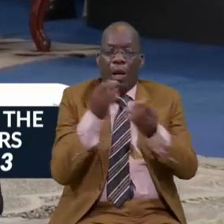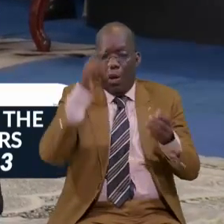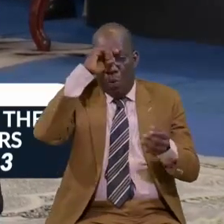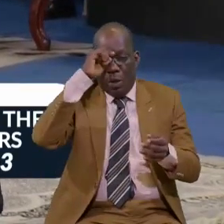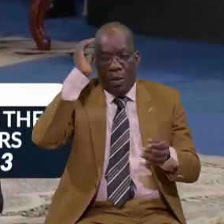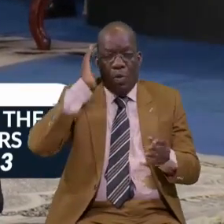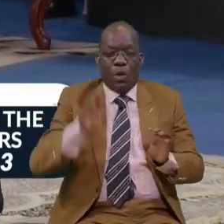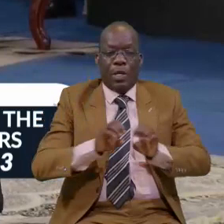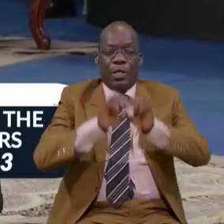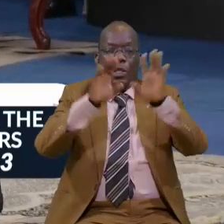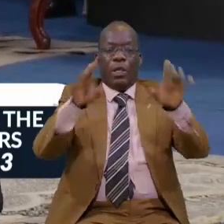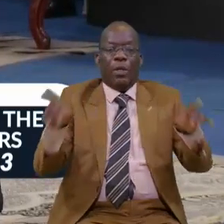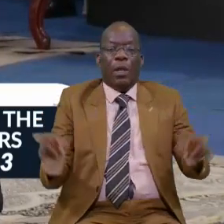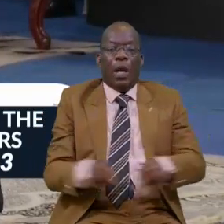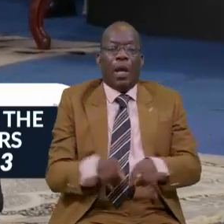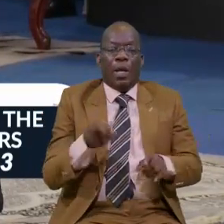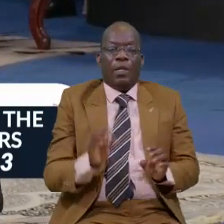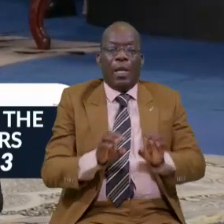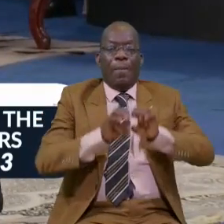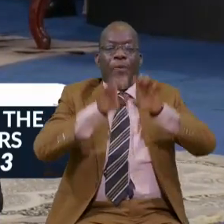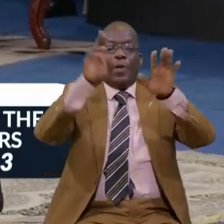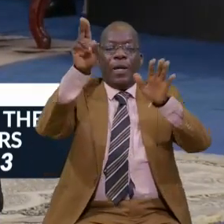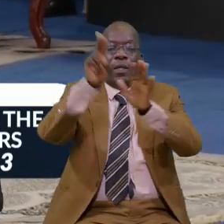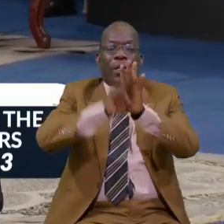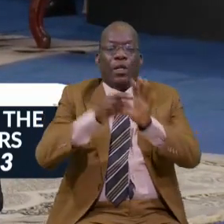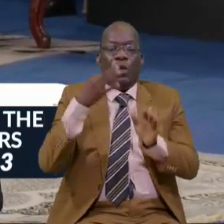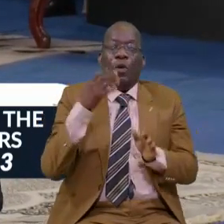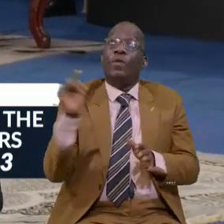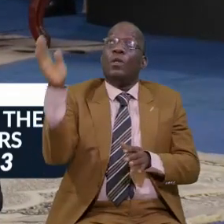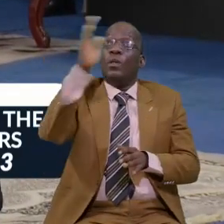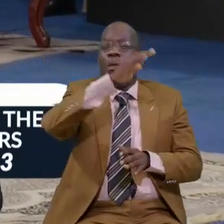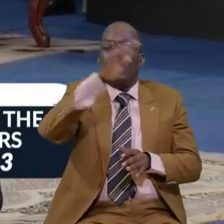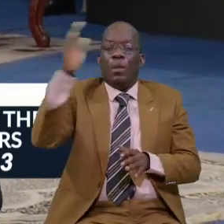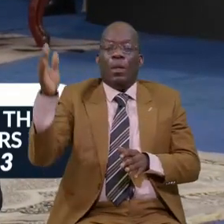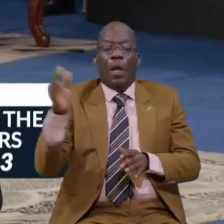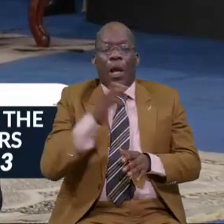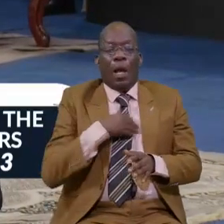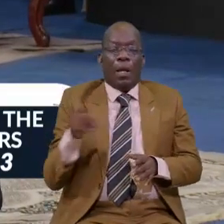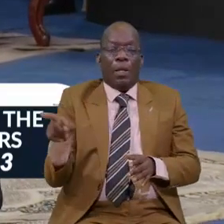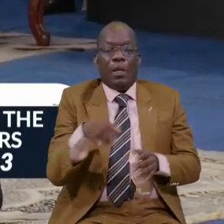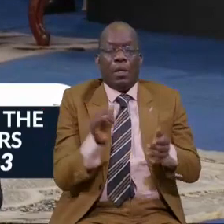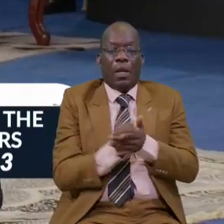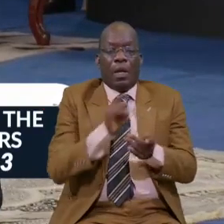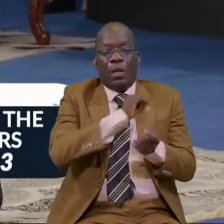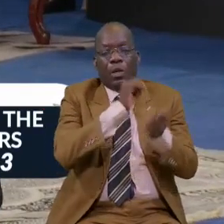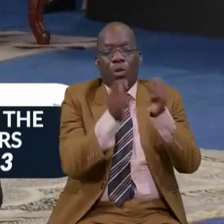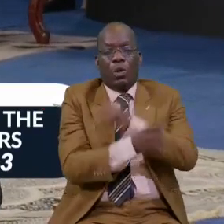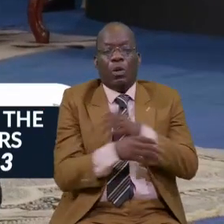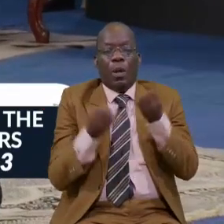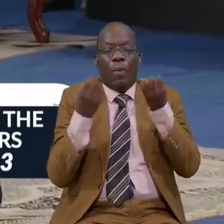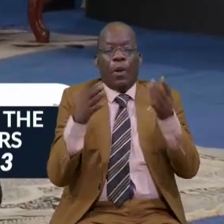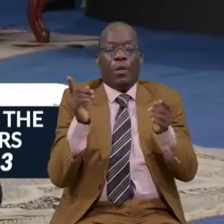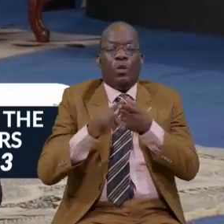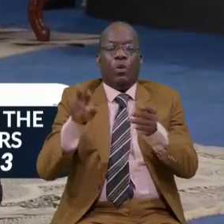the brightness of the firmament, and they that turn many to